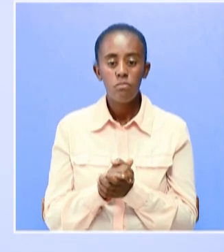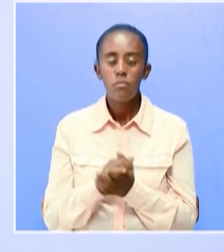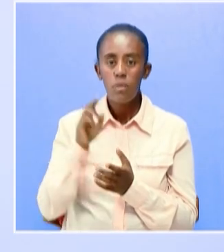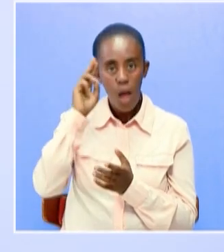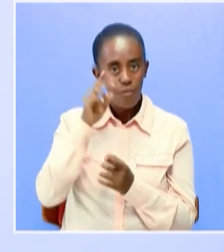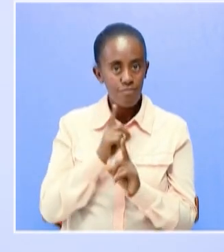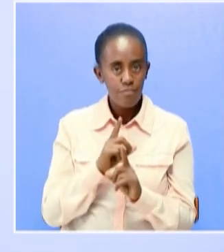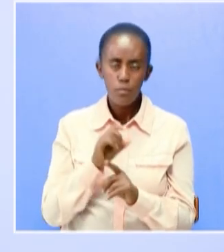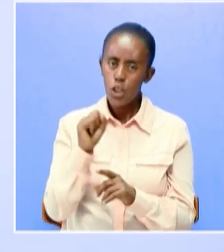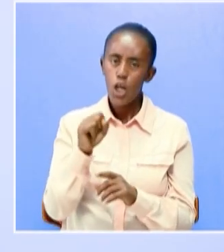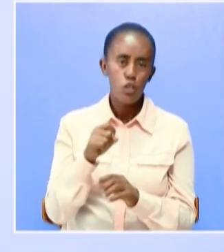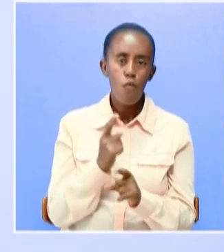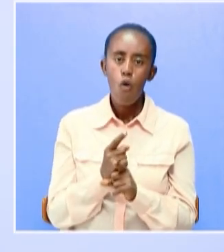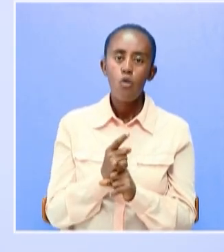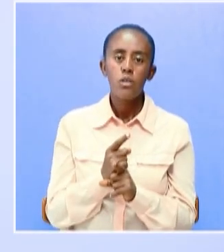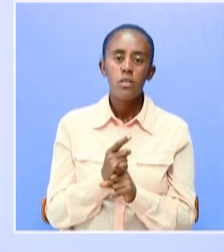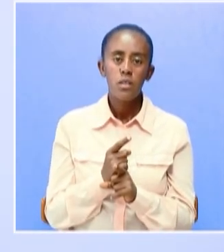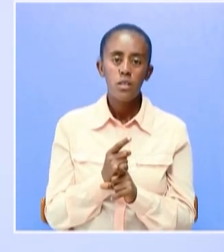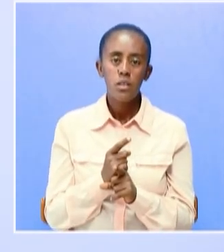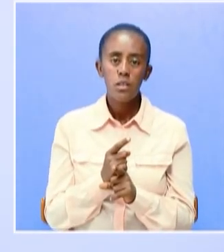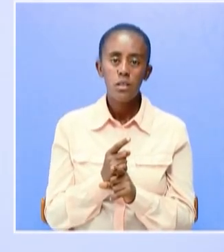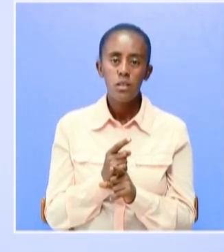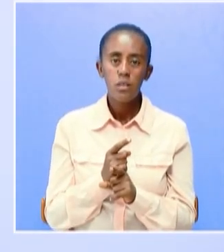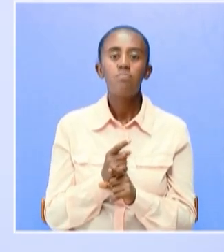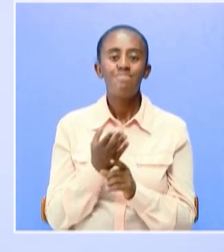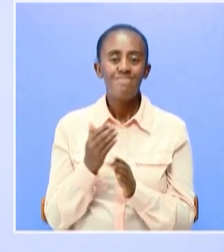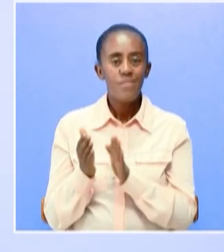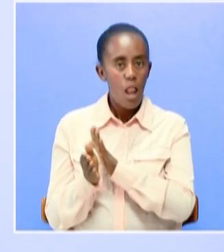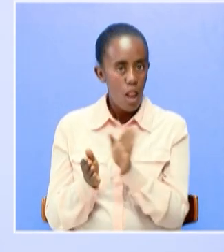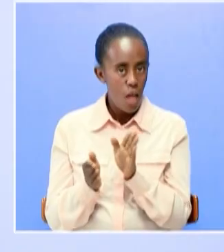Hailu said, yes, of course. Turn left,